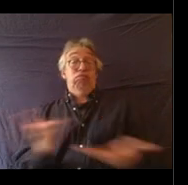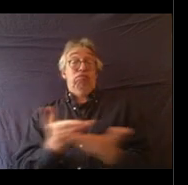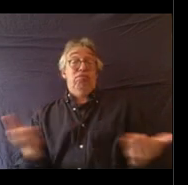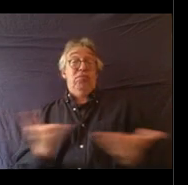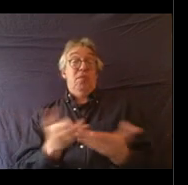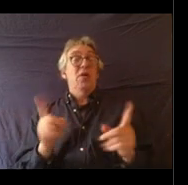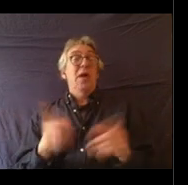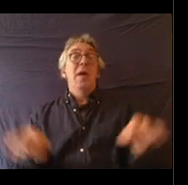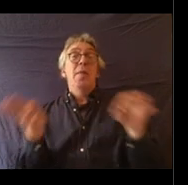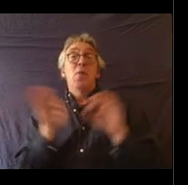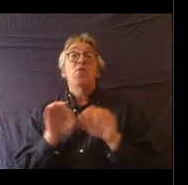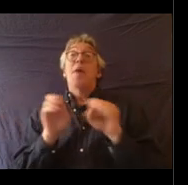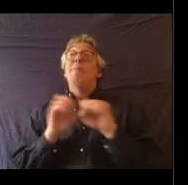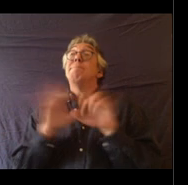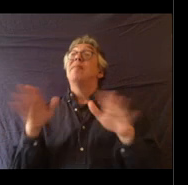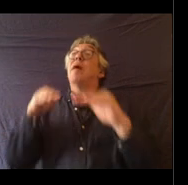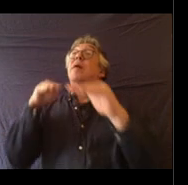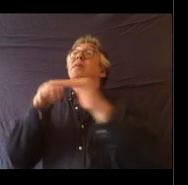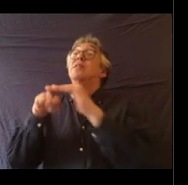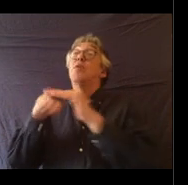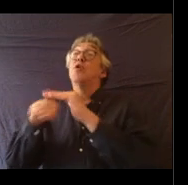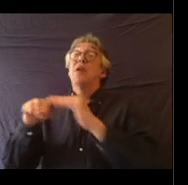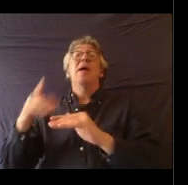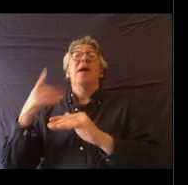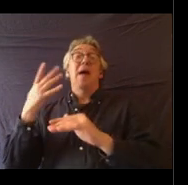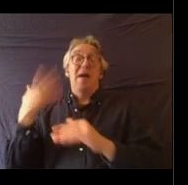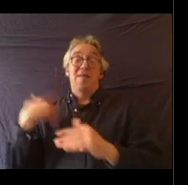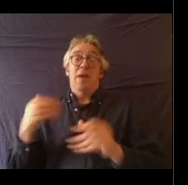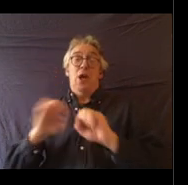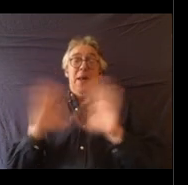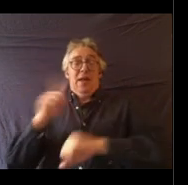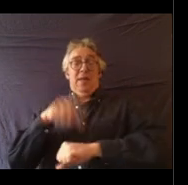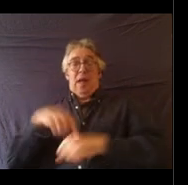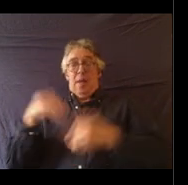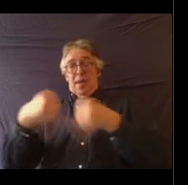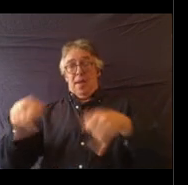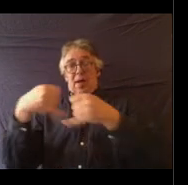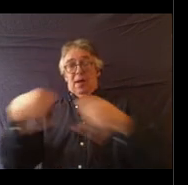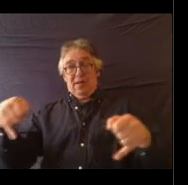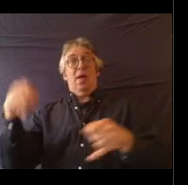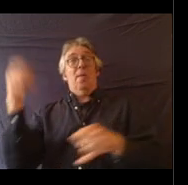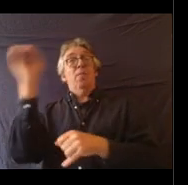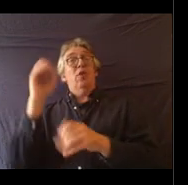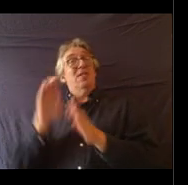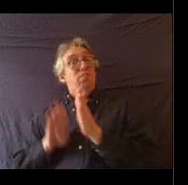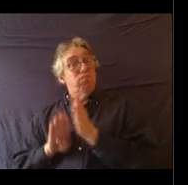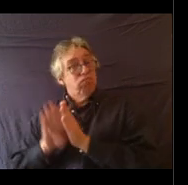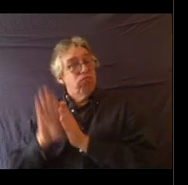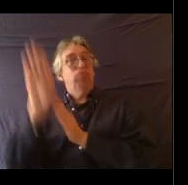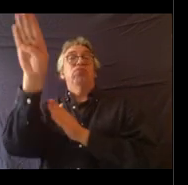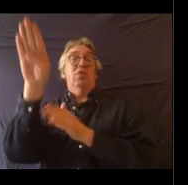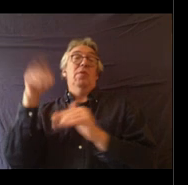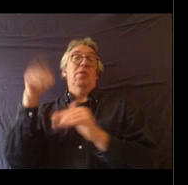in media accessibility over time with clear timelines. And now I'll move to the next